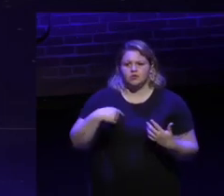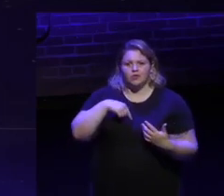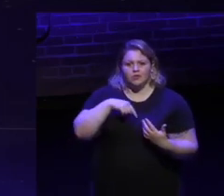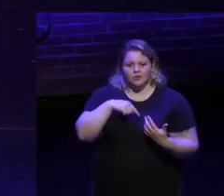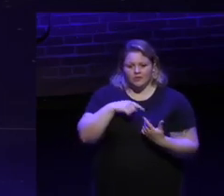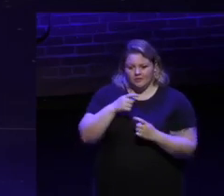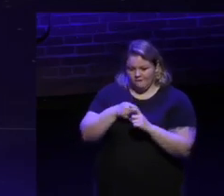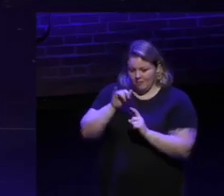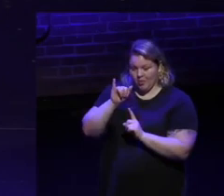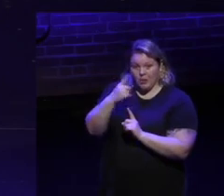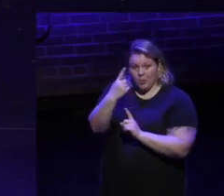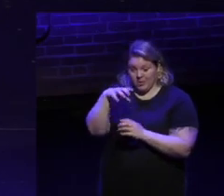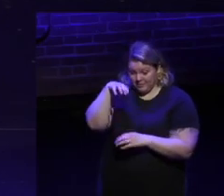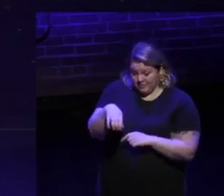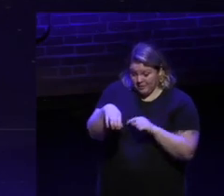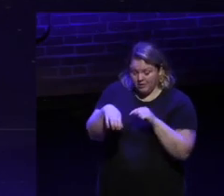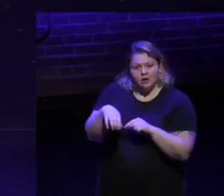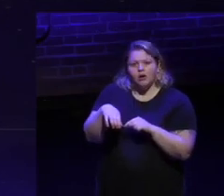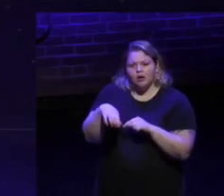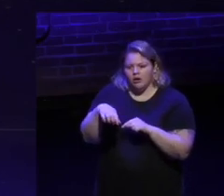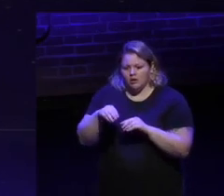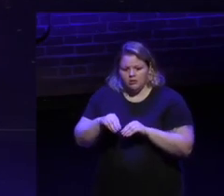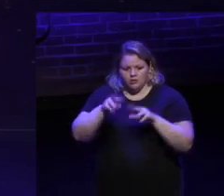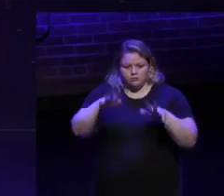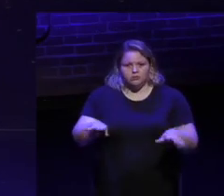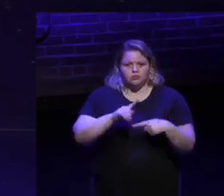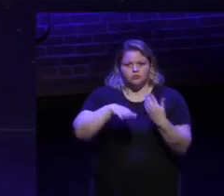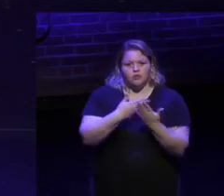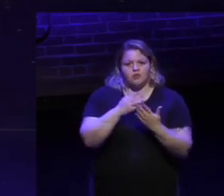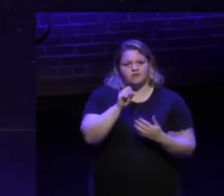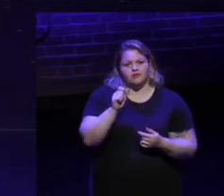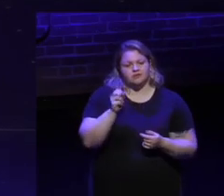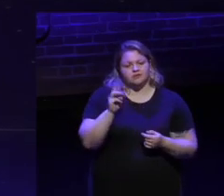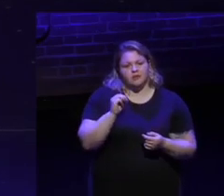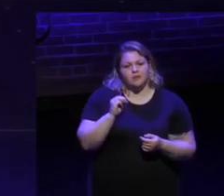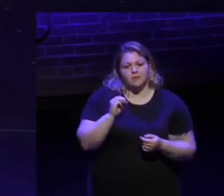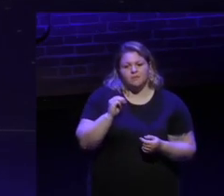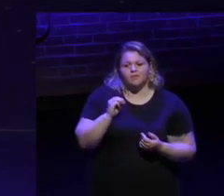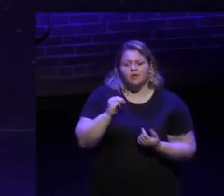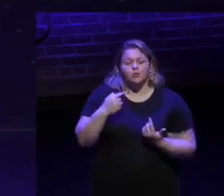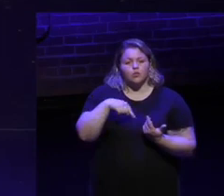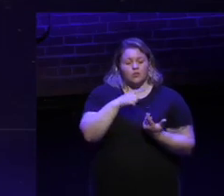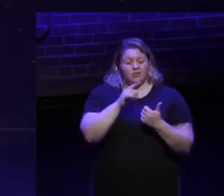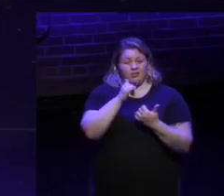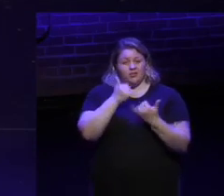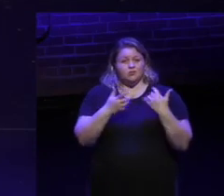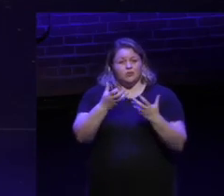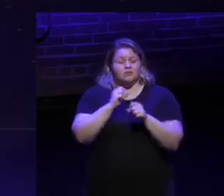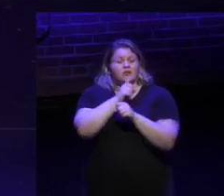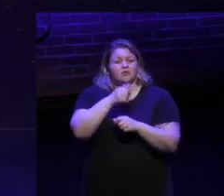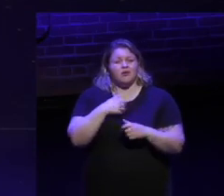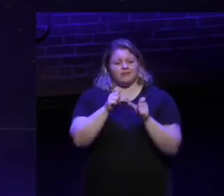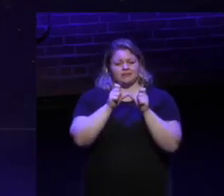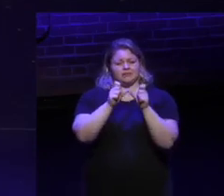one incubator space and that Artist in Residence program is amazing. We've also worked to make sure we've got sustainable models to invest in art, in